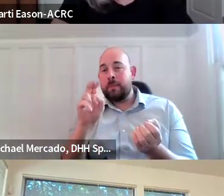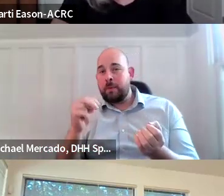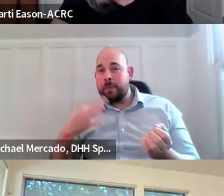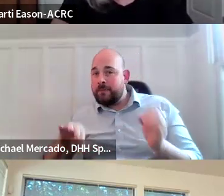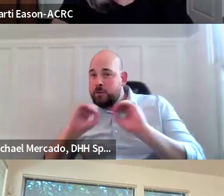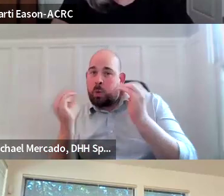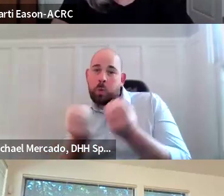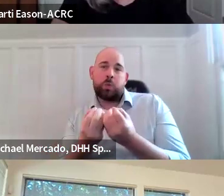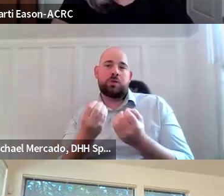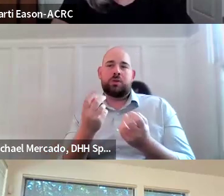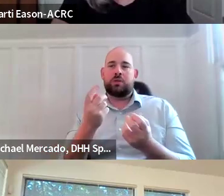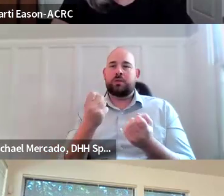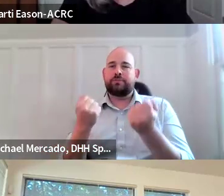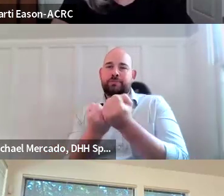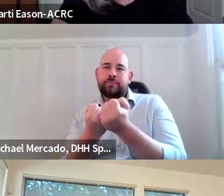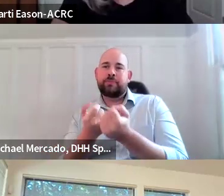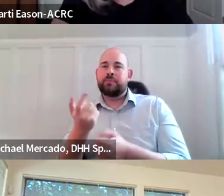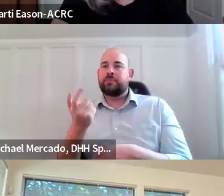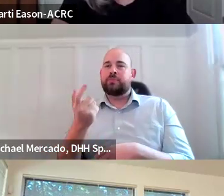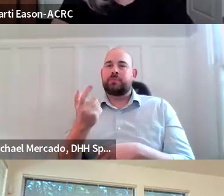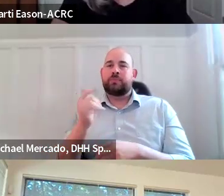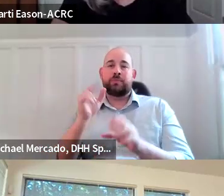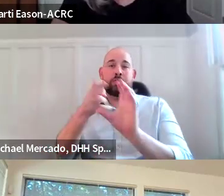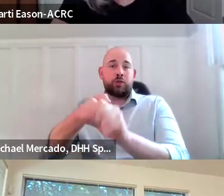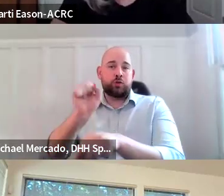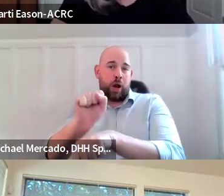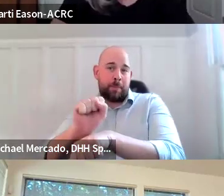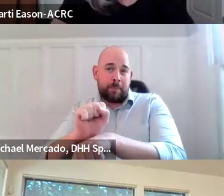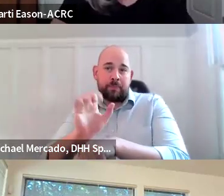deaf organizations, any nonprofits.